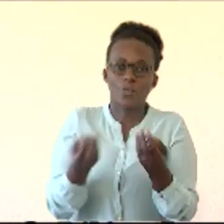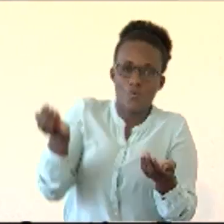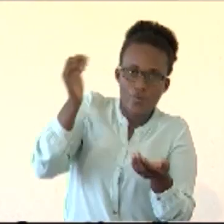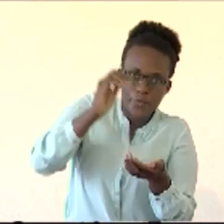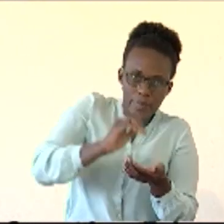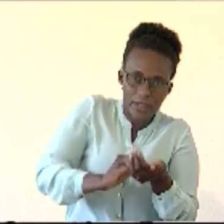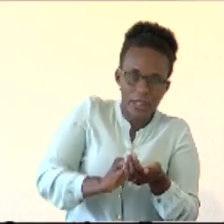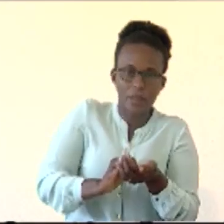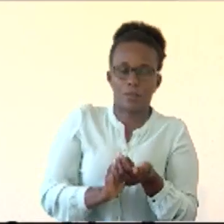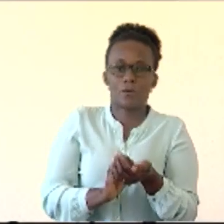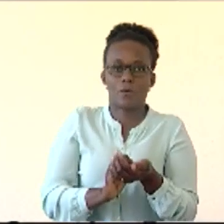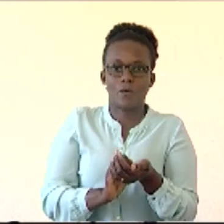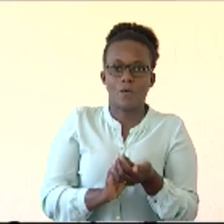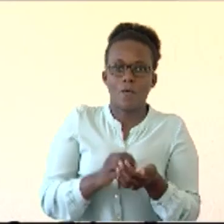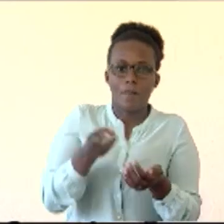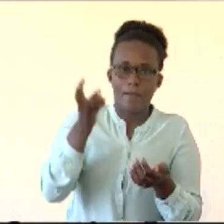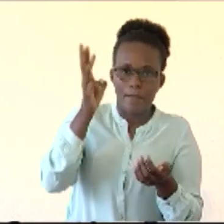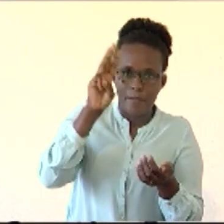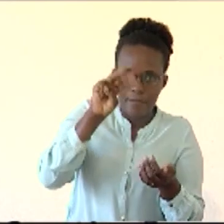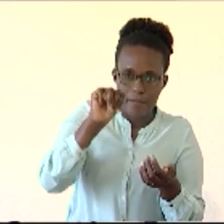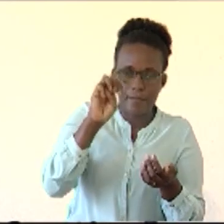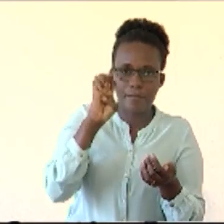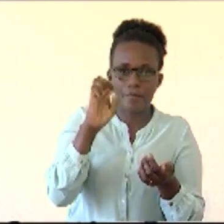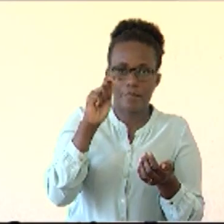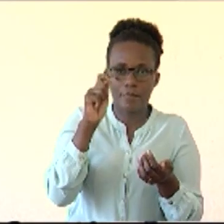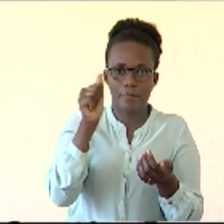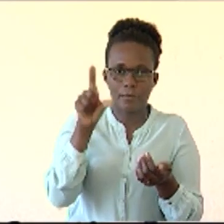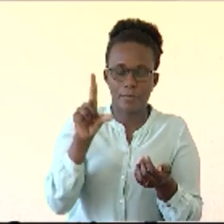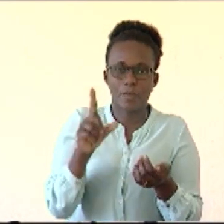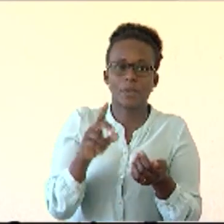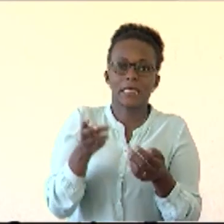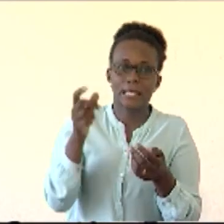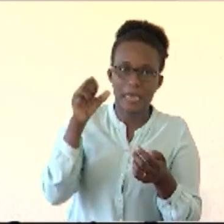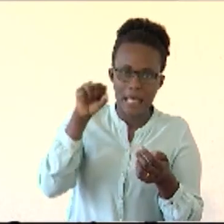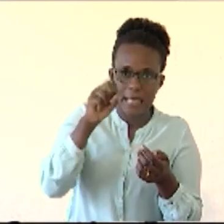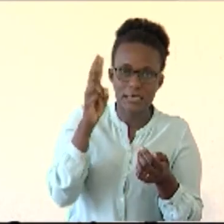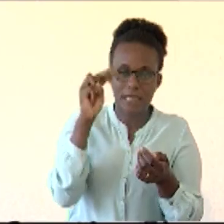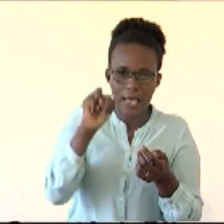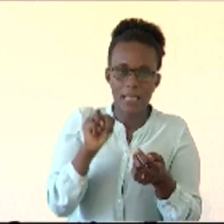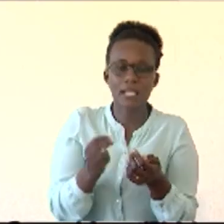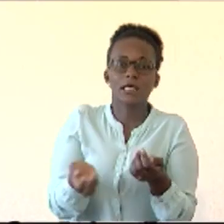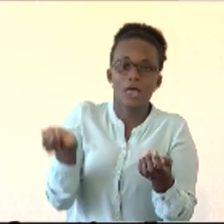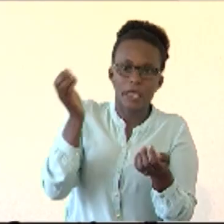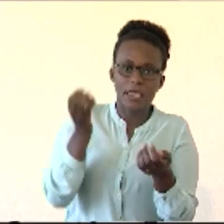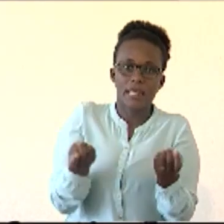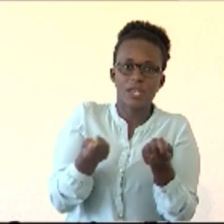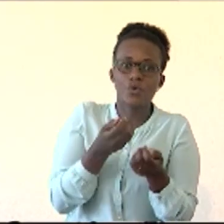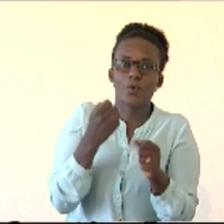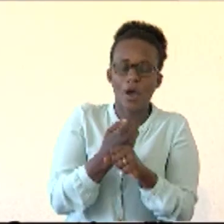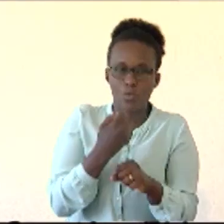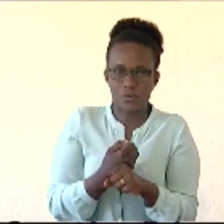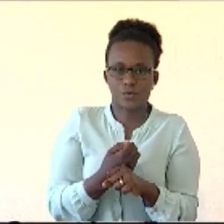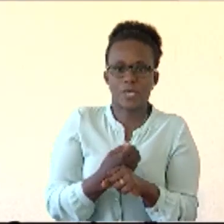of the tin metal. Some of you who put on some watches, if you are